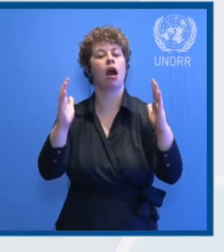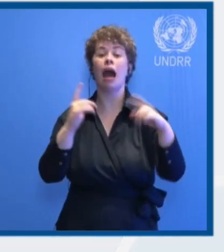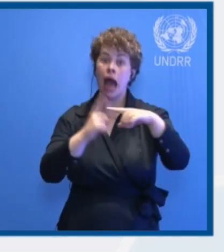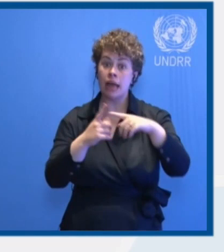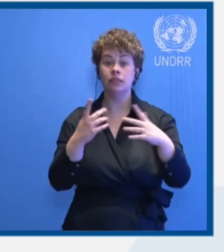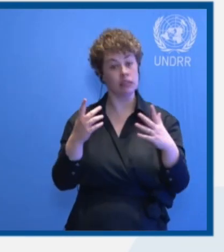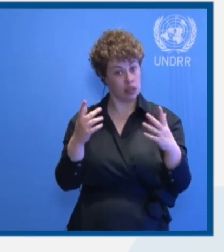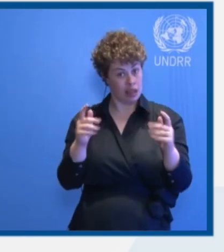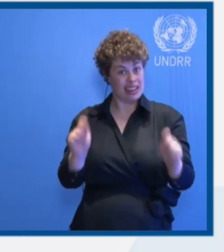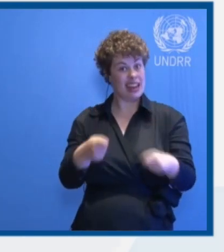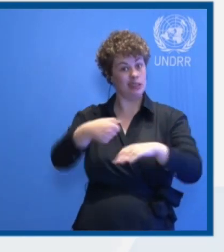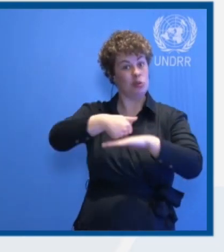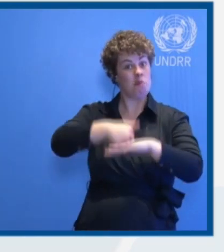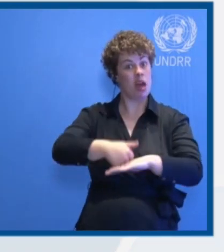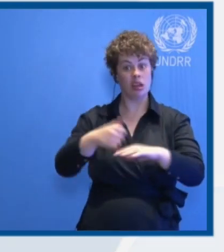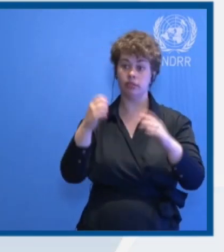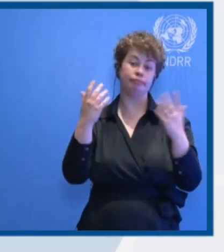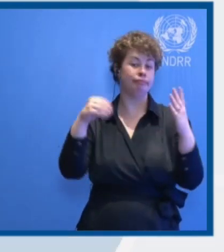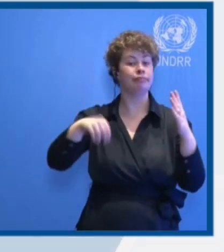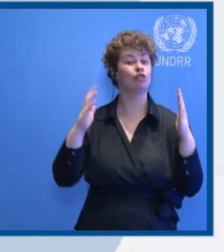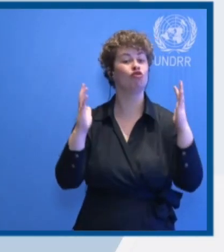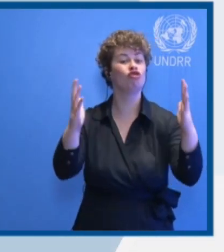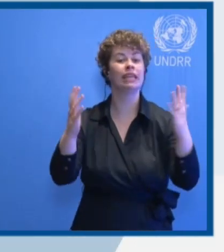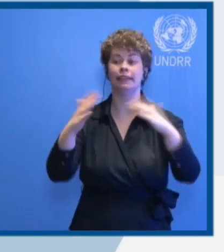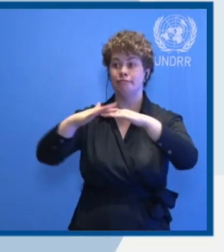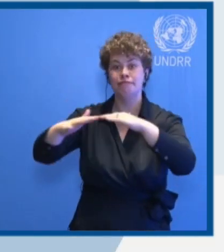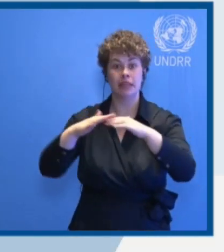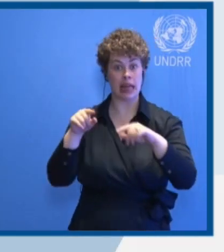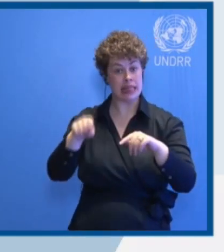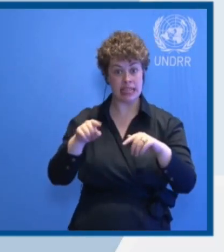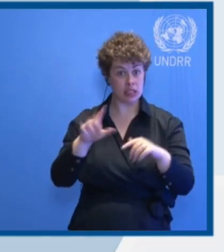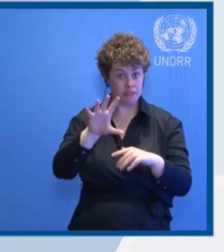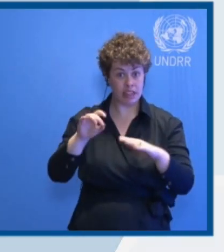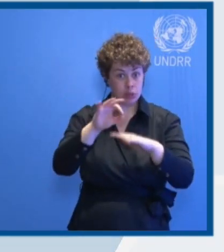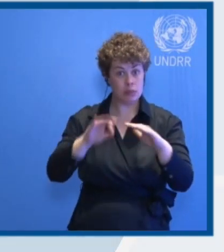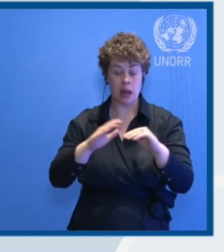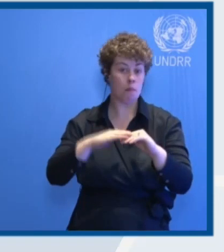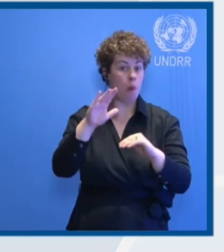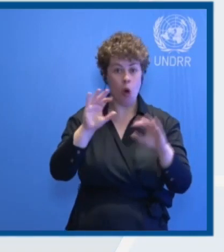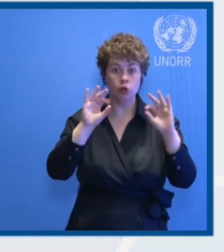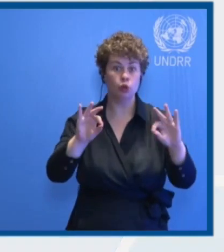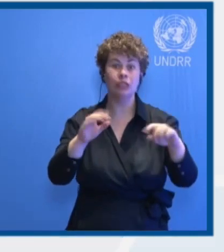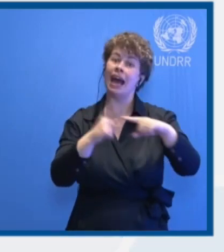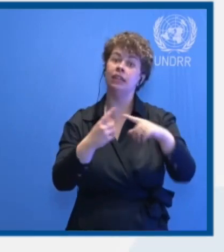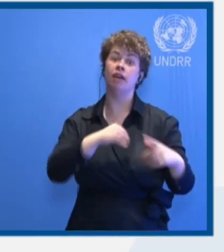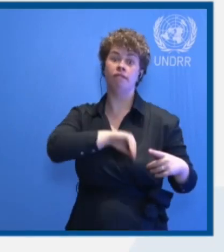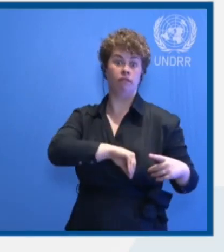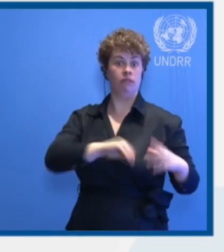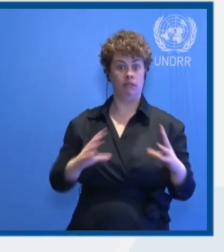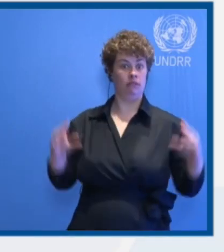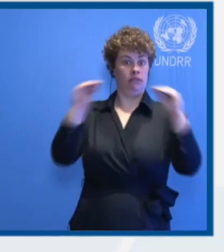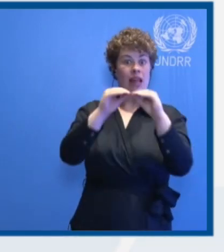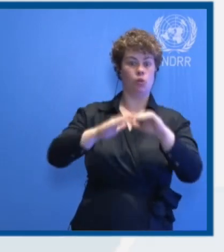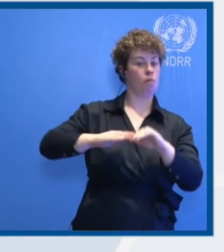more cost-effective than the gray alternatives and deliver 28% more added value. So